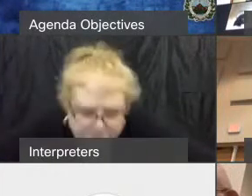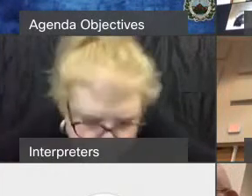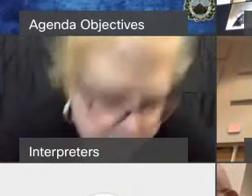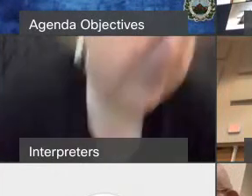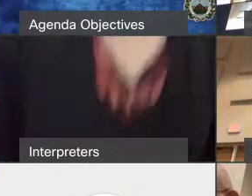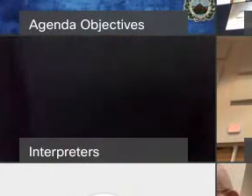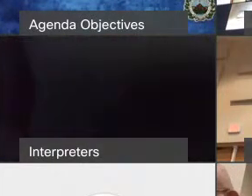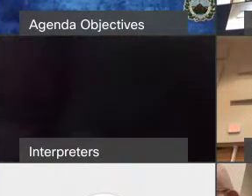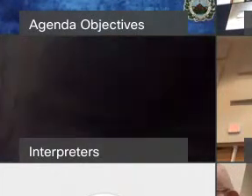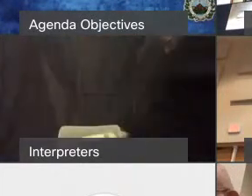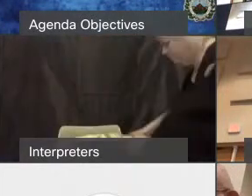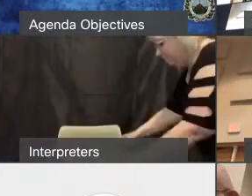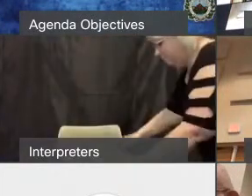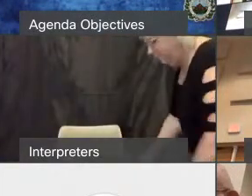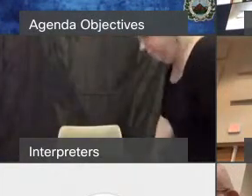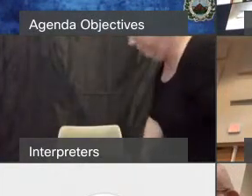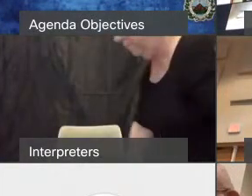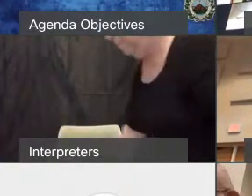That's my question.